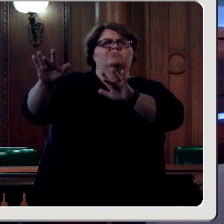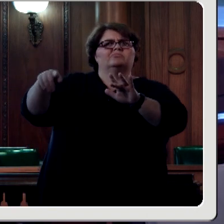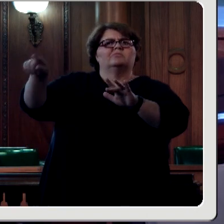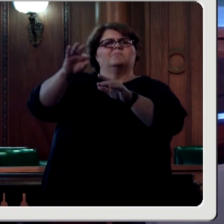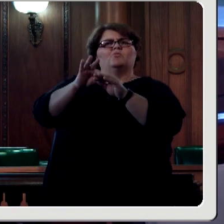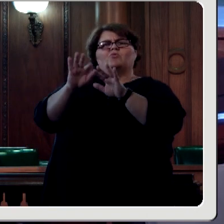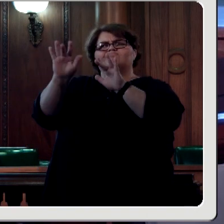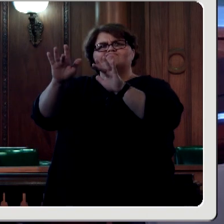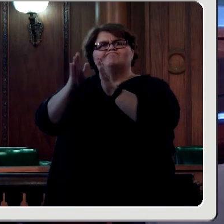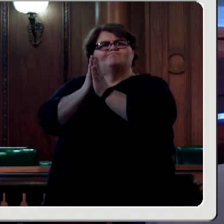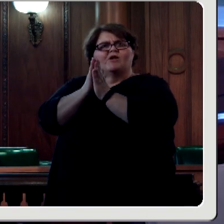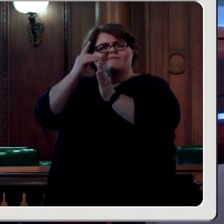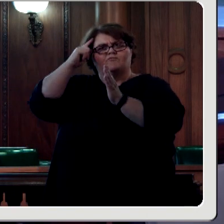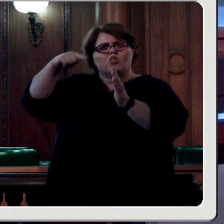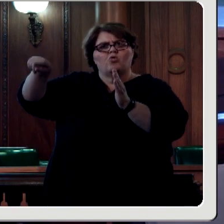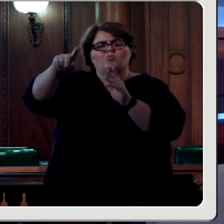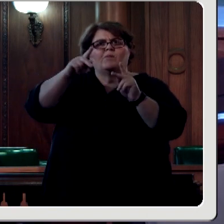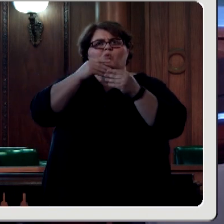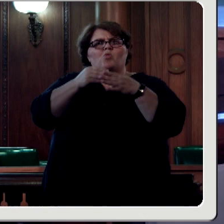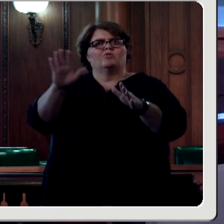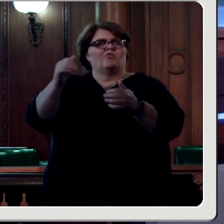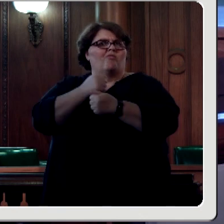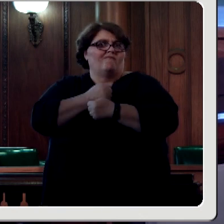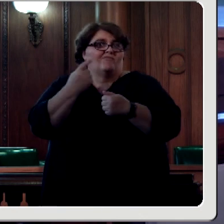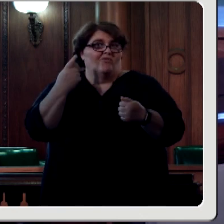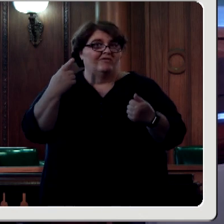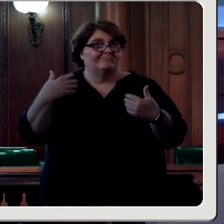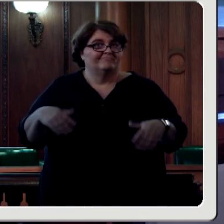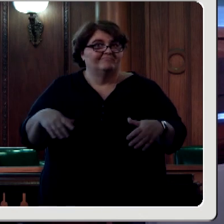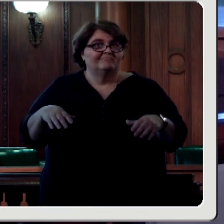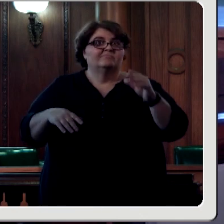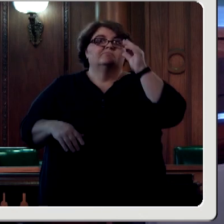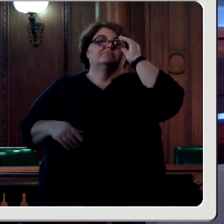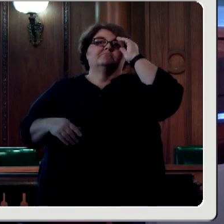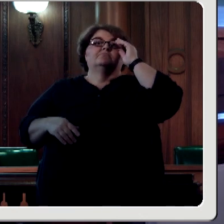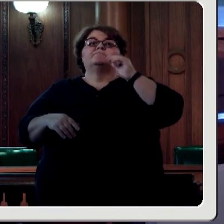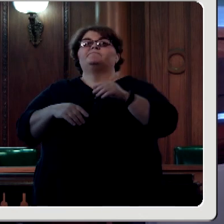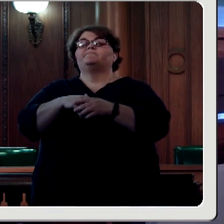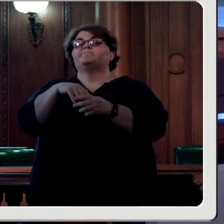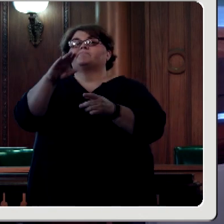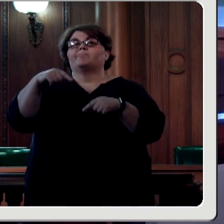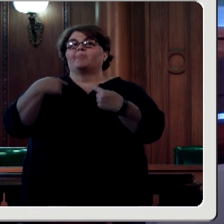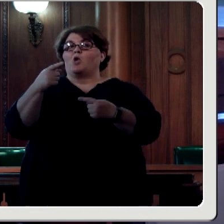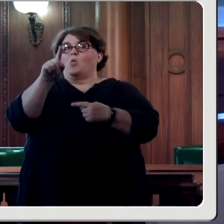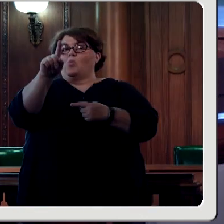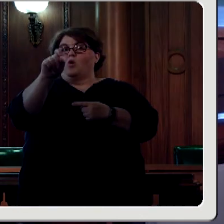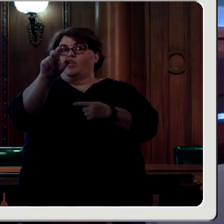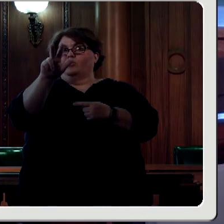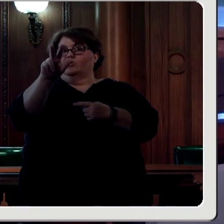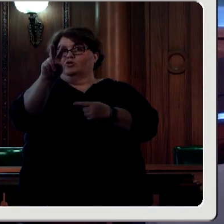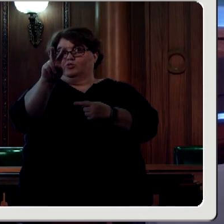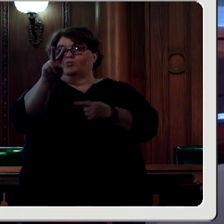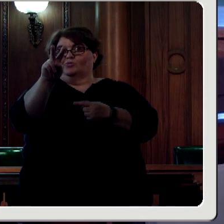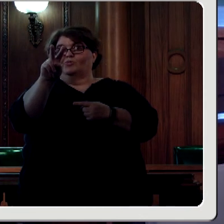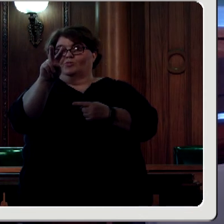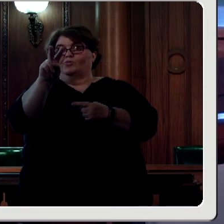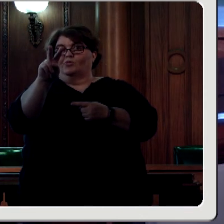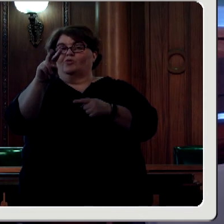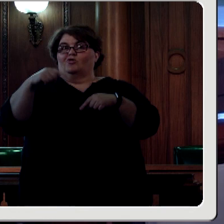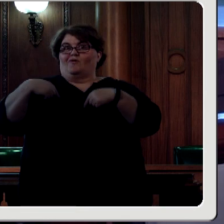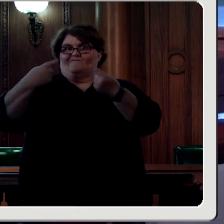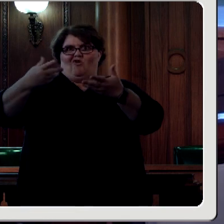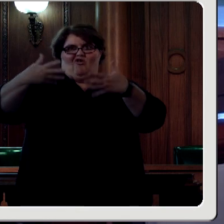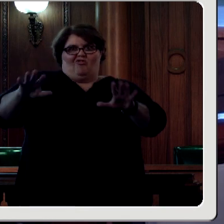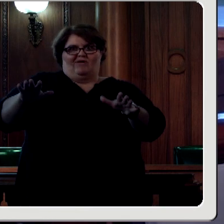us at 132. And if you look at it, I think in conversations with Helen, we had